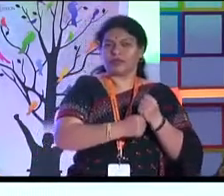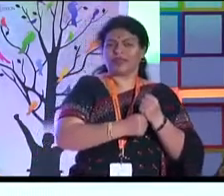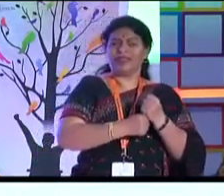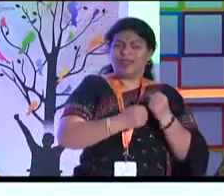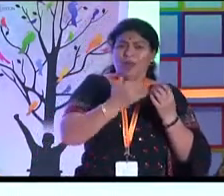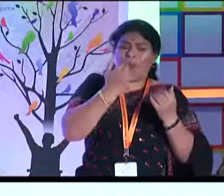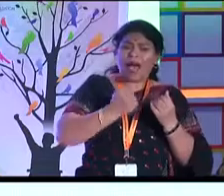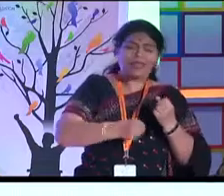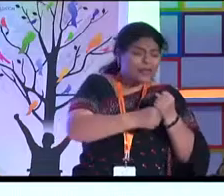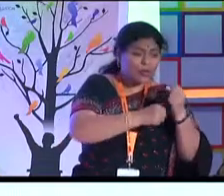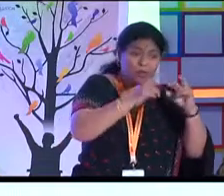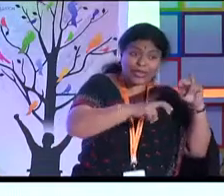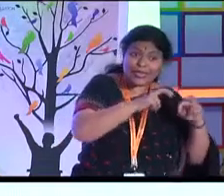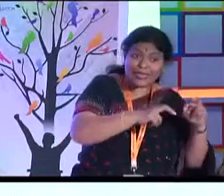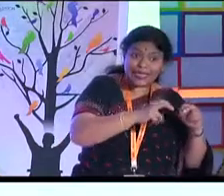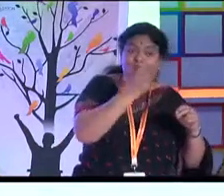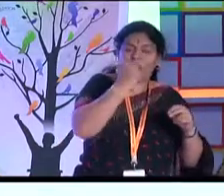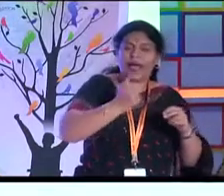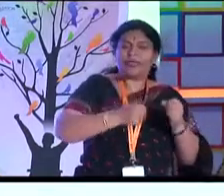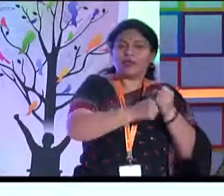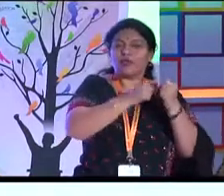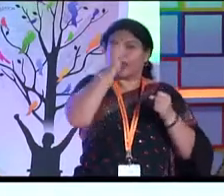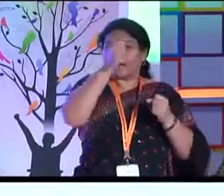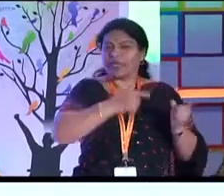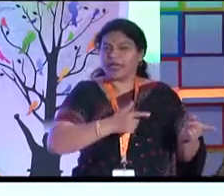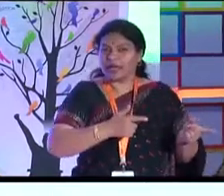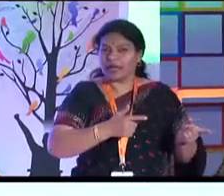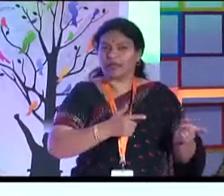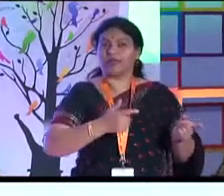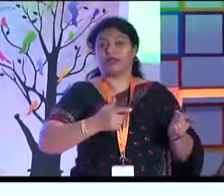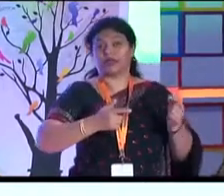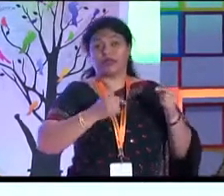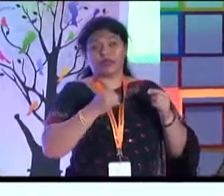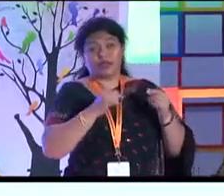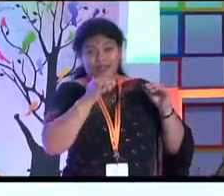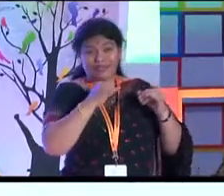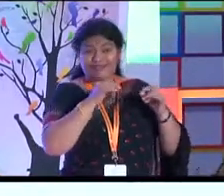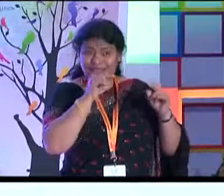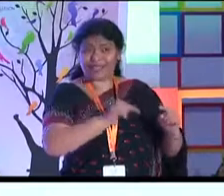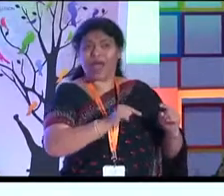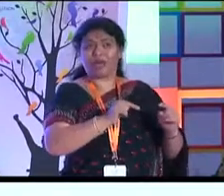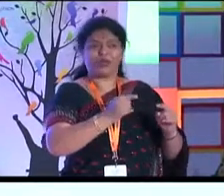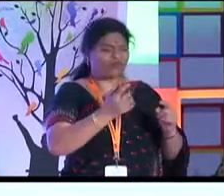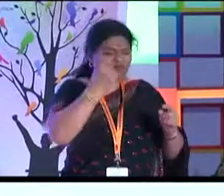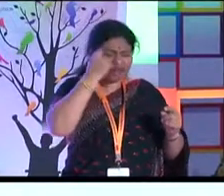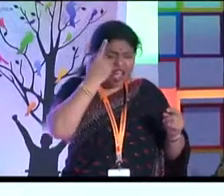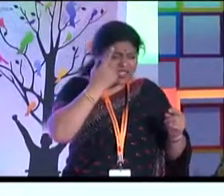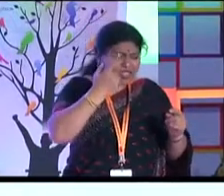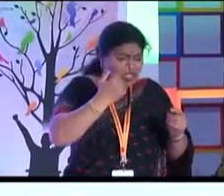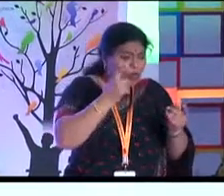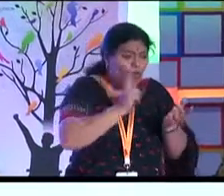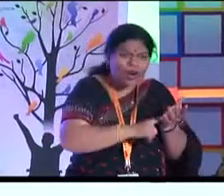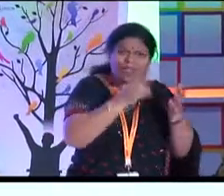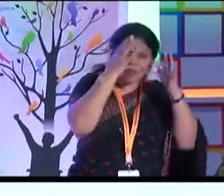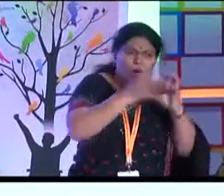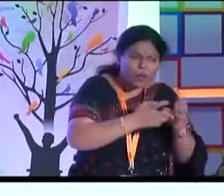reason why I supported research from India is till now, we have not understood the disease. We have